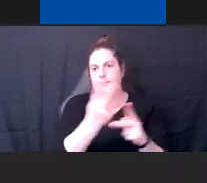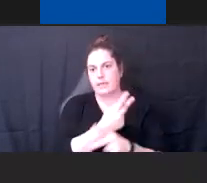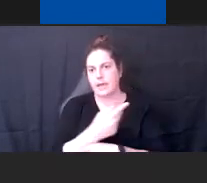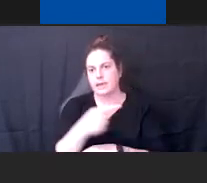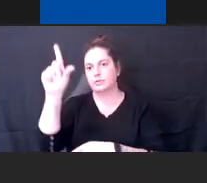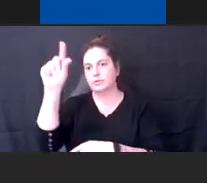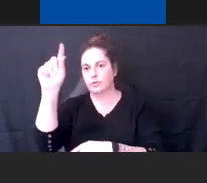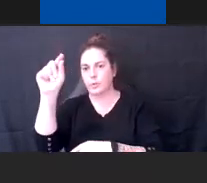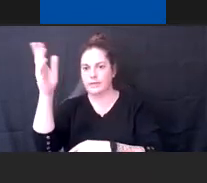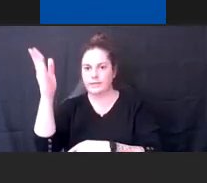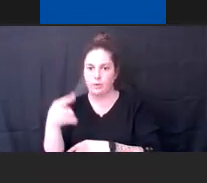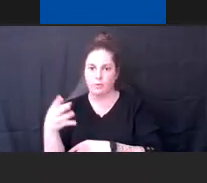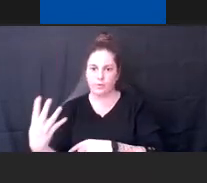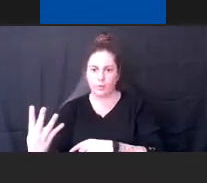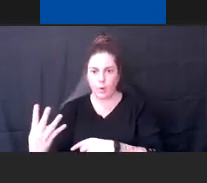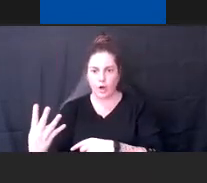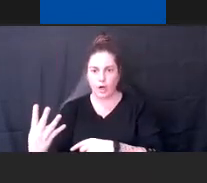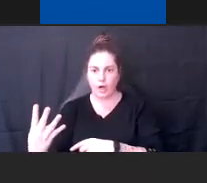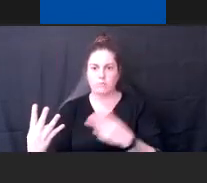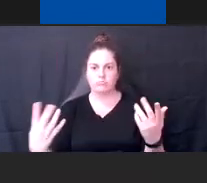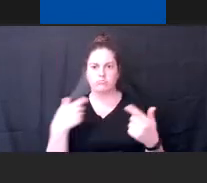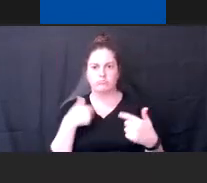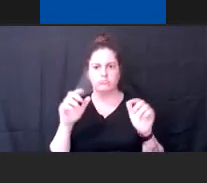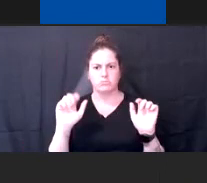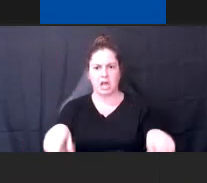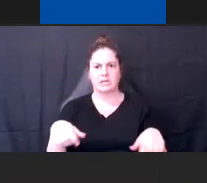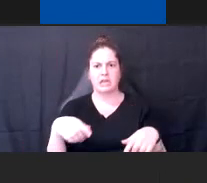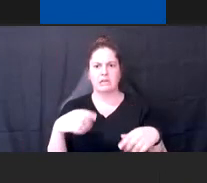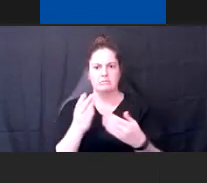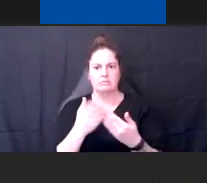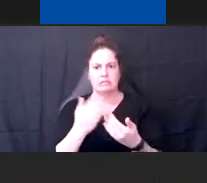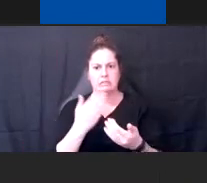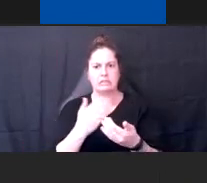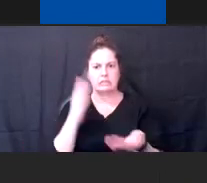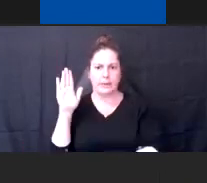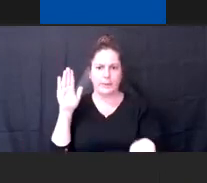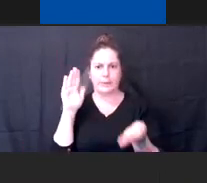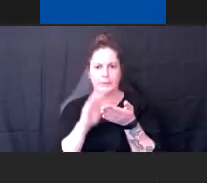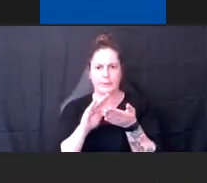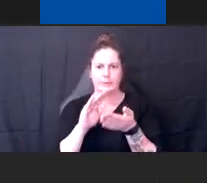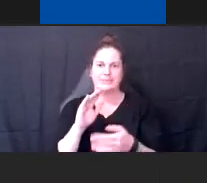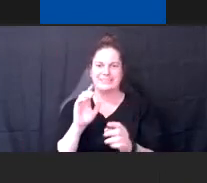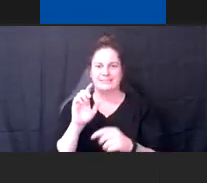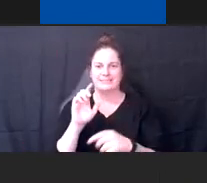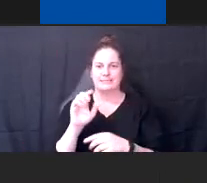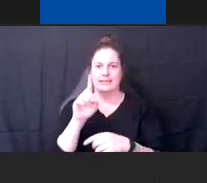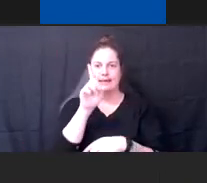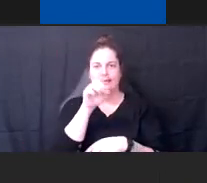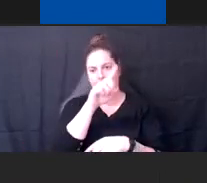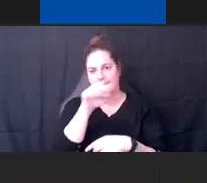over 4, I could do some canceling there because, you know, I have